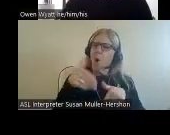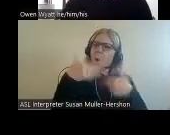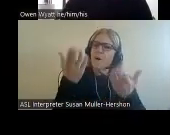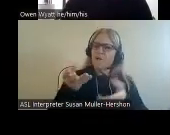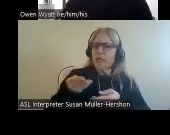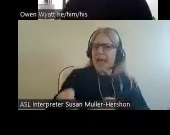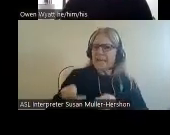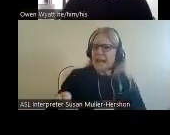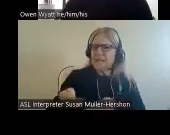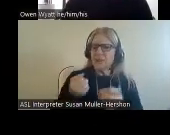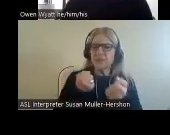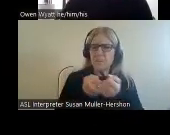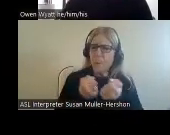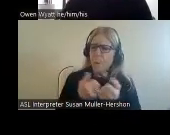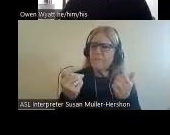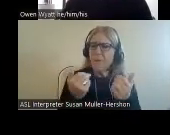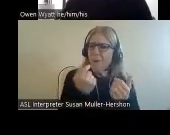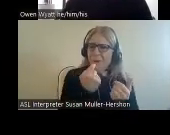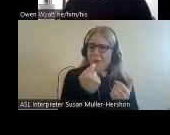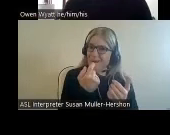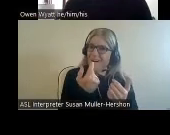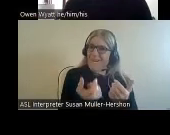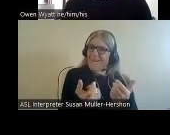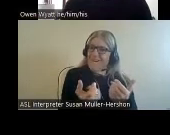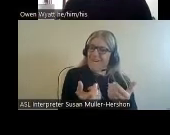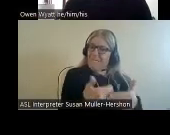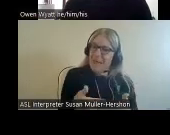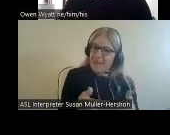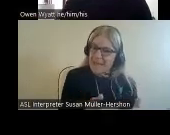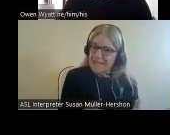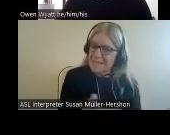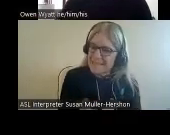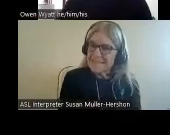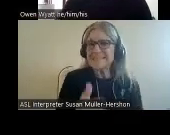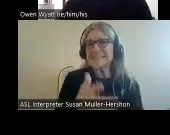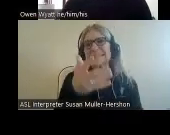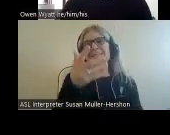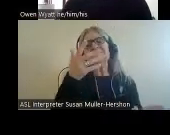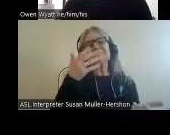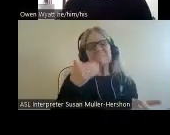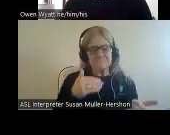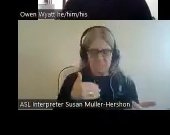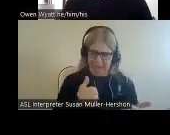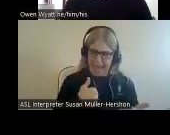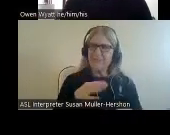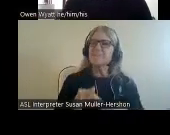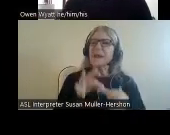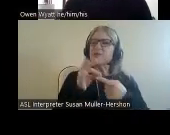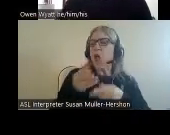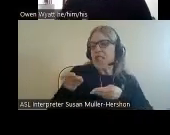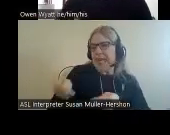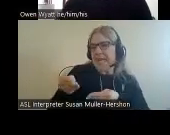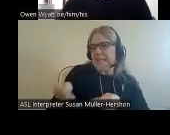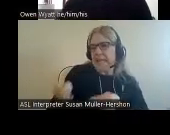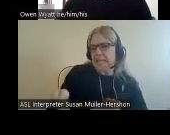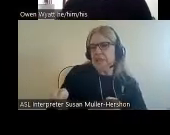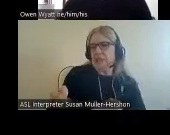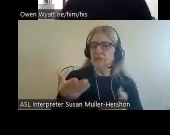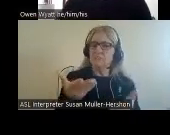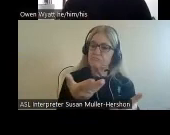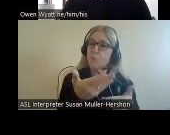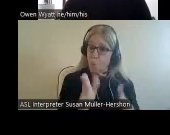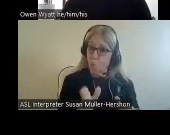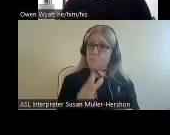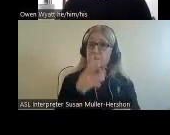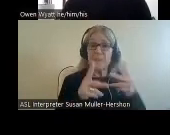services for new mothers returning from maternity leave. We have lactation rooms available in locations